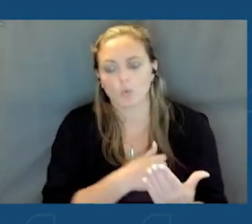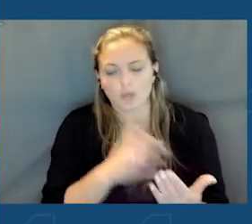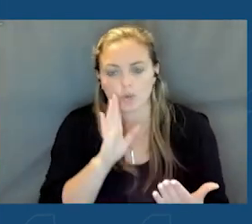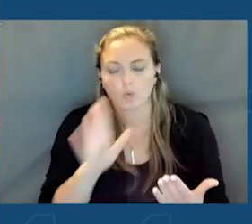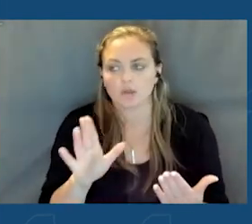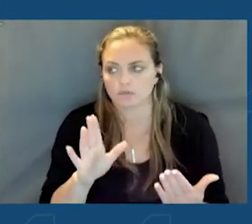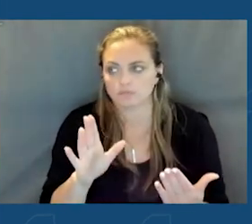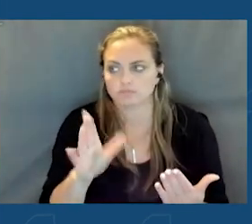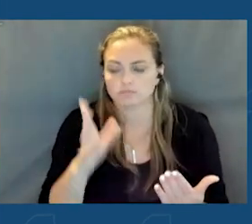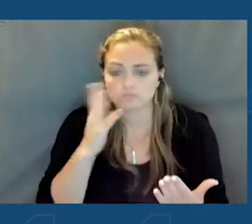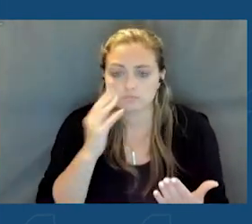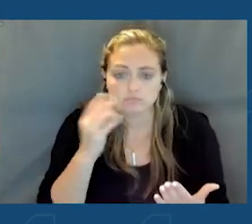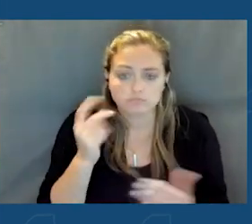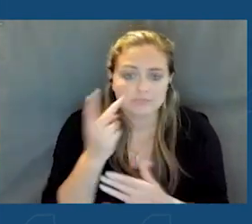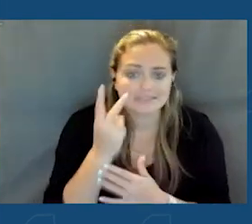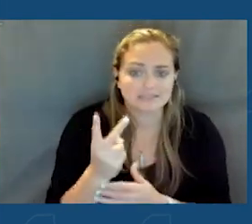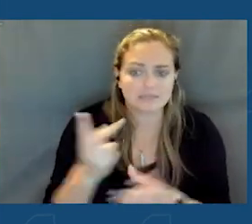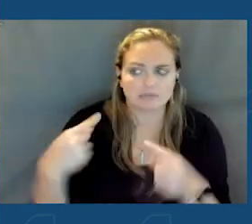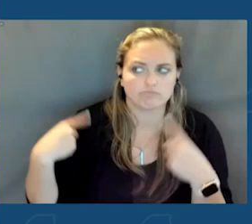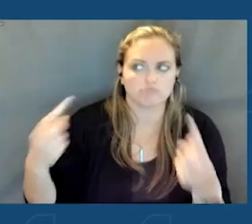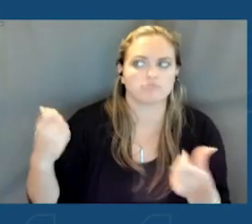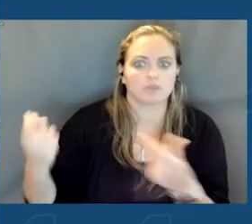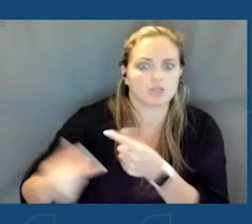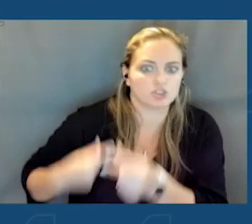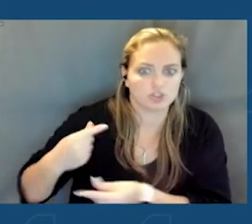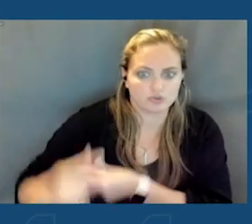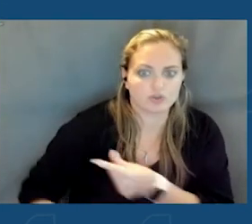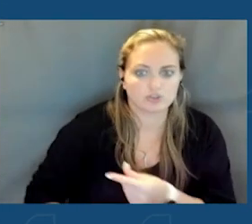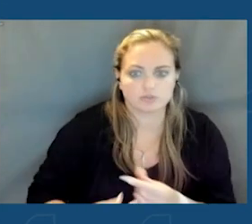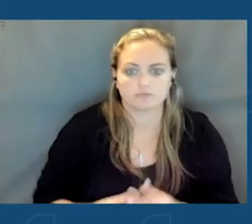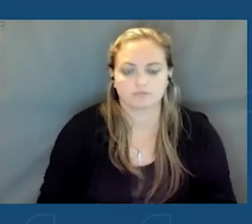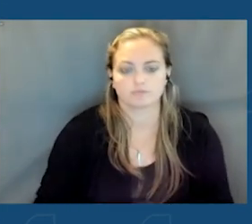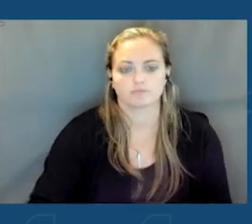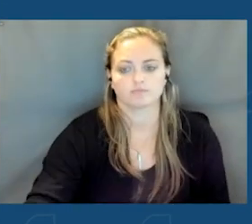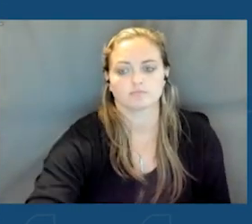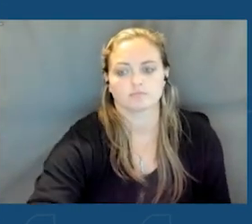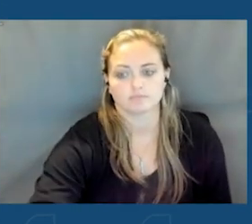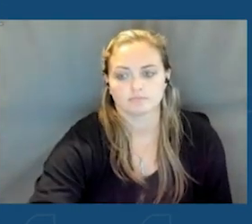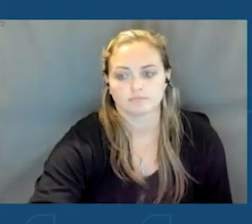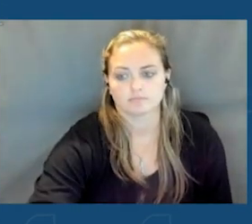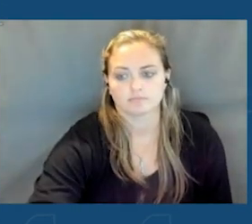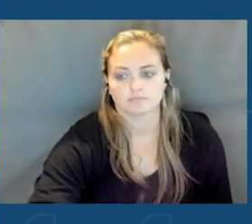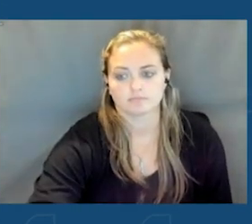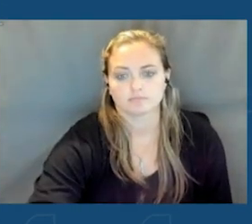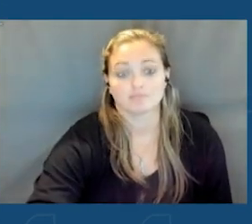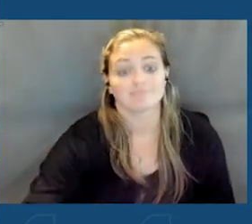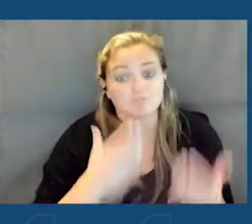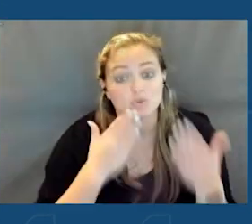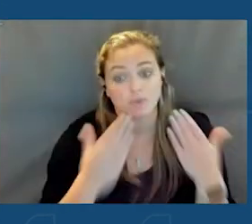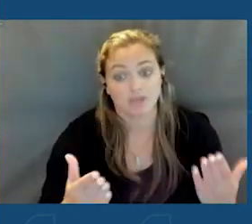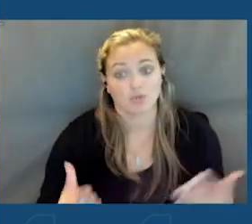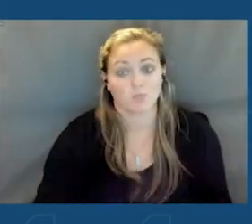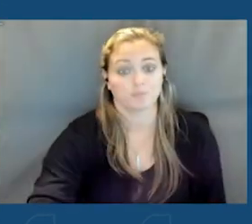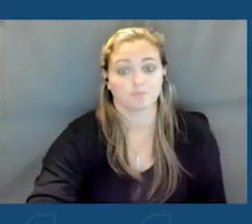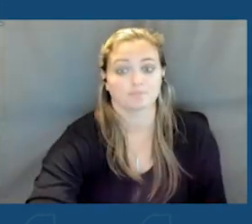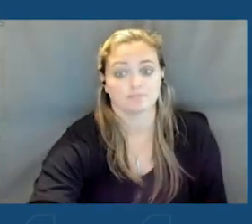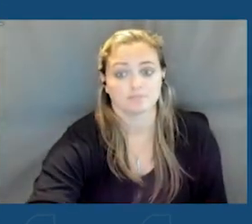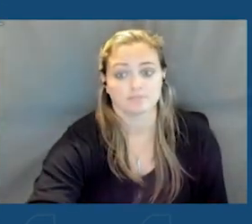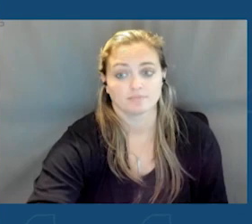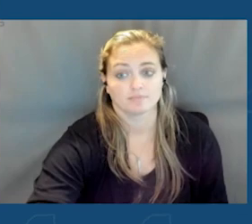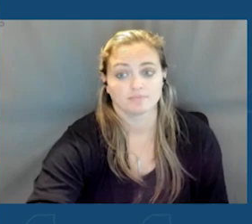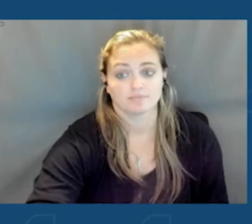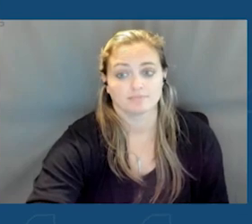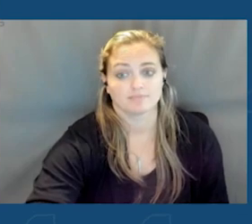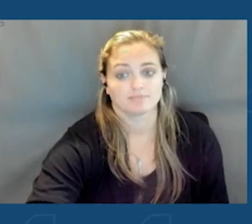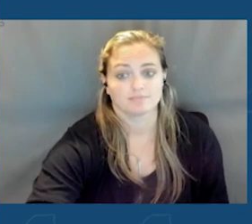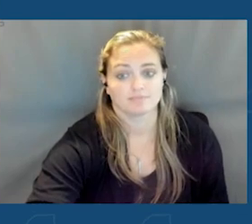experience for generations to come. Thank you. And thank you to our